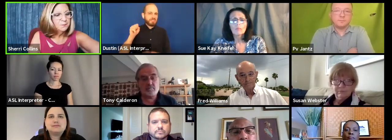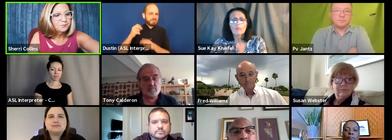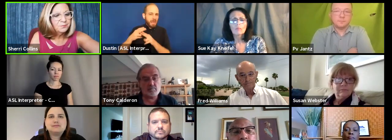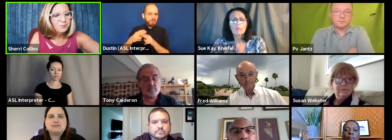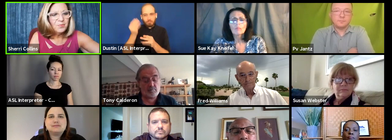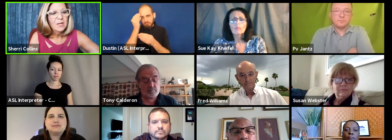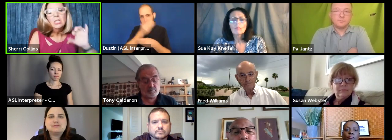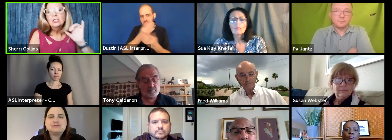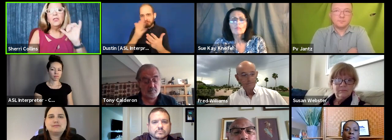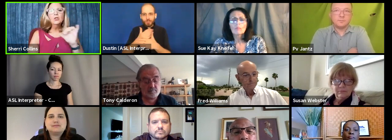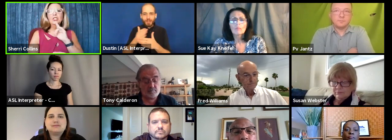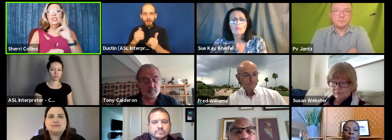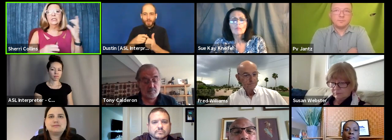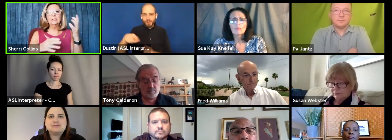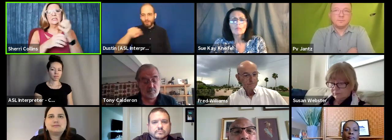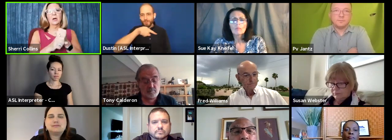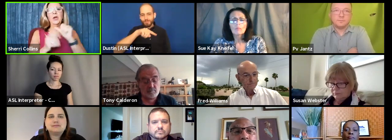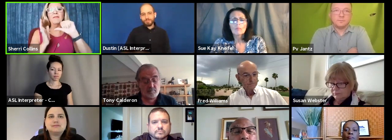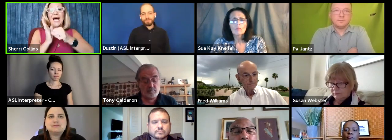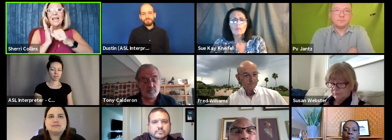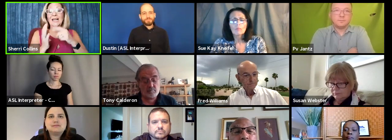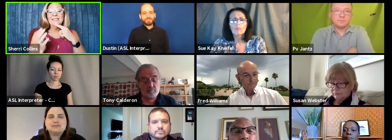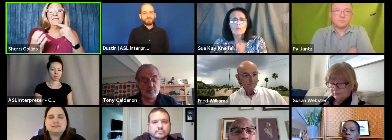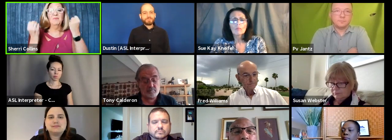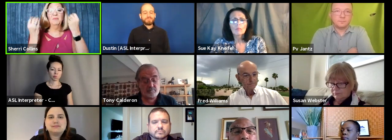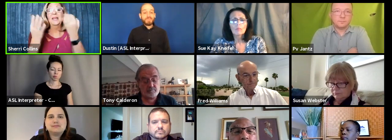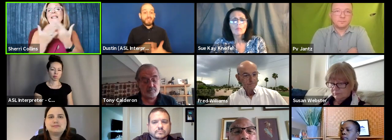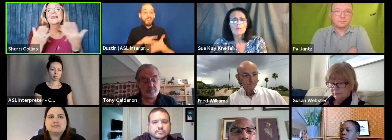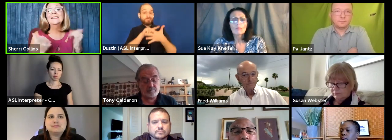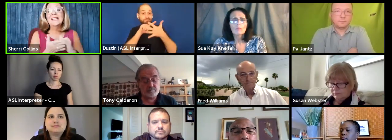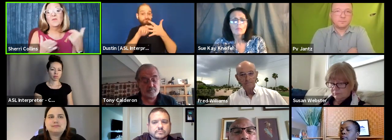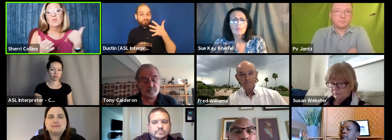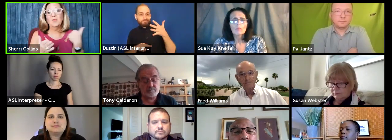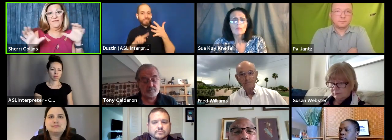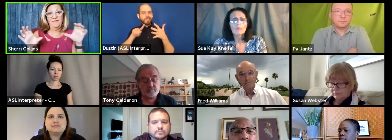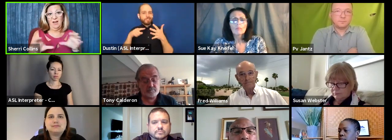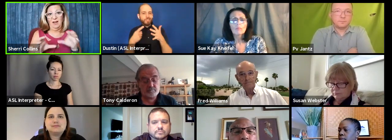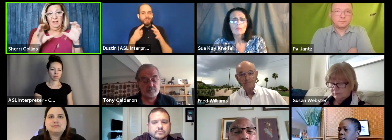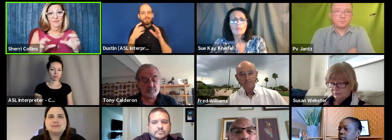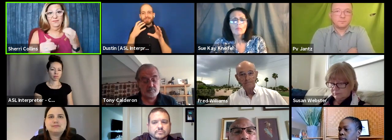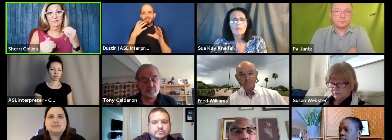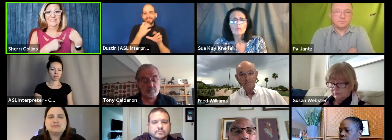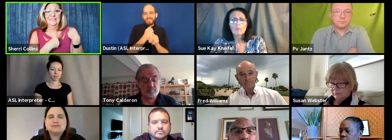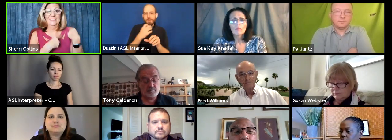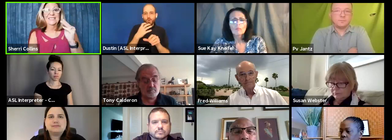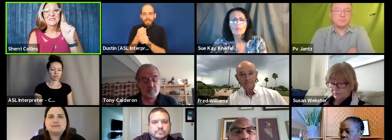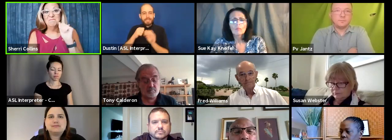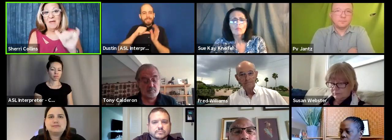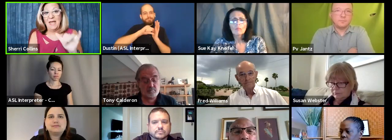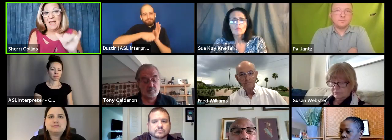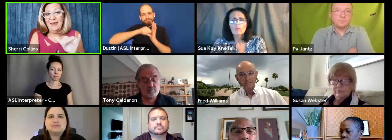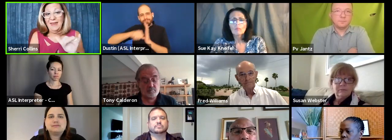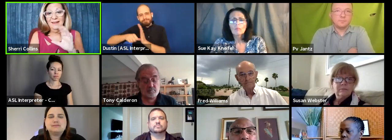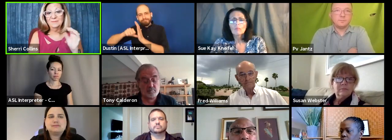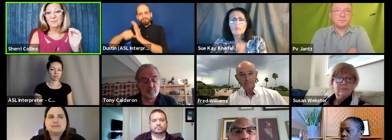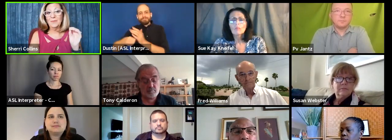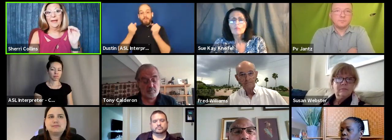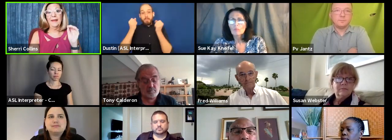you. So those is just a summary of a highlight of many things that we have done since